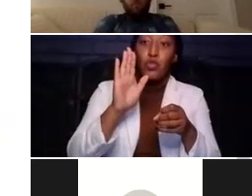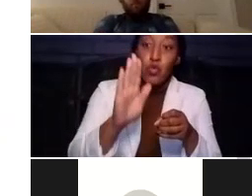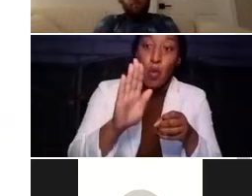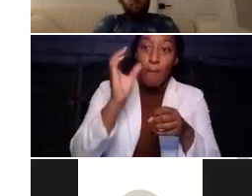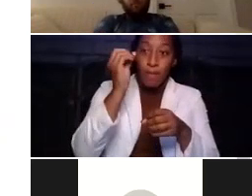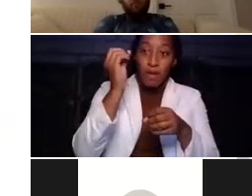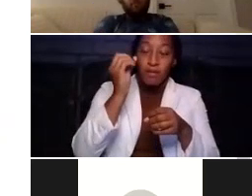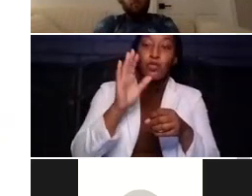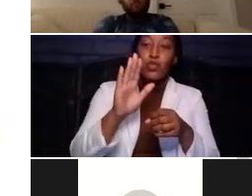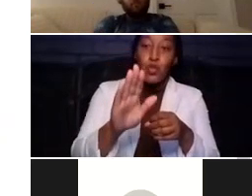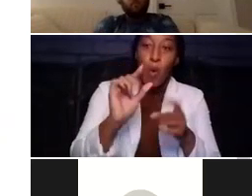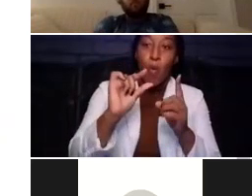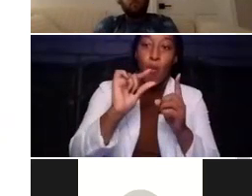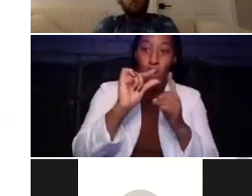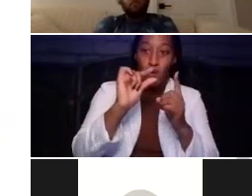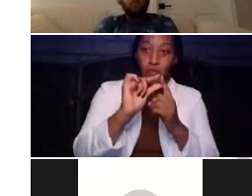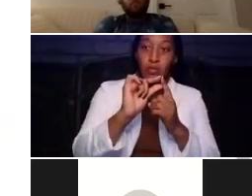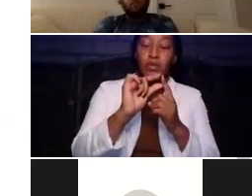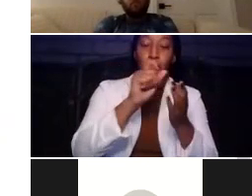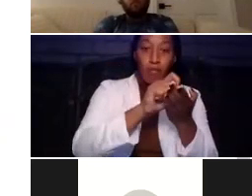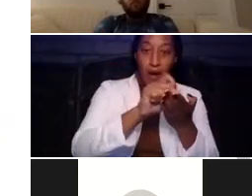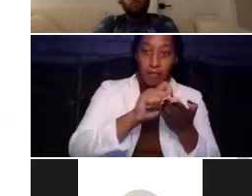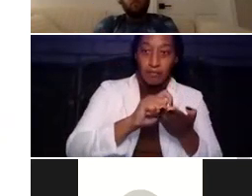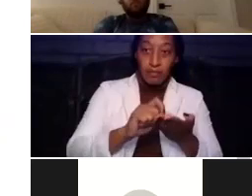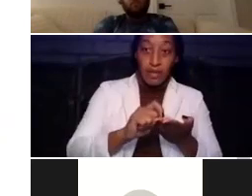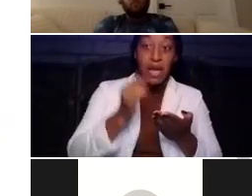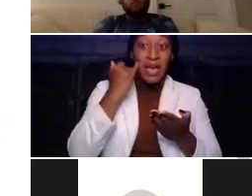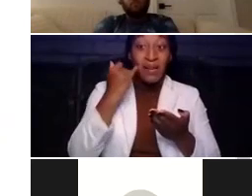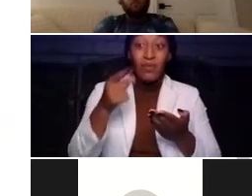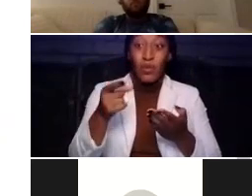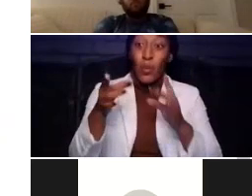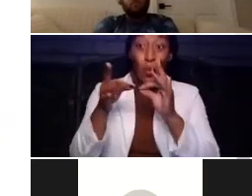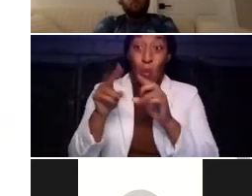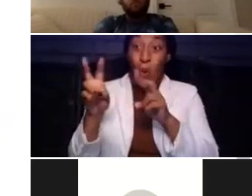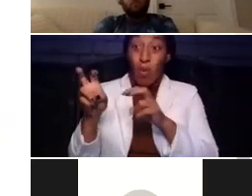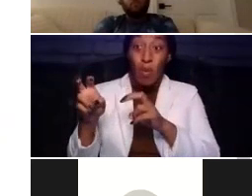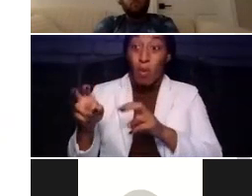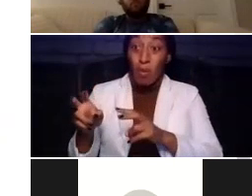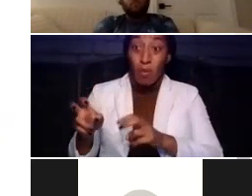it properly. I will consider that plagiarism and you will get a 0, okay?